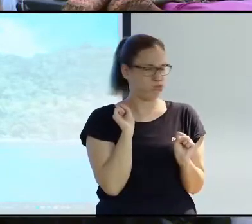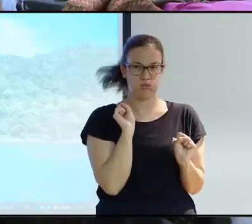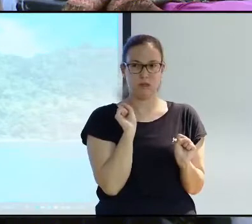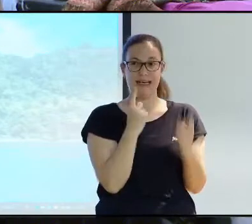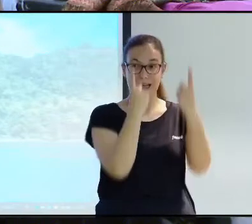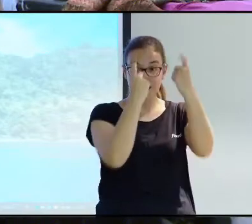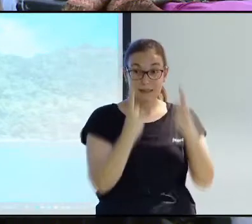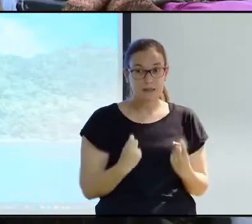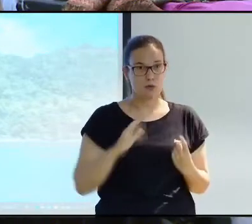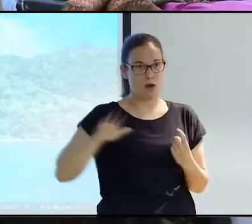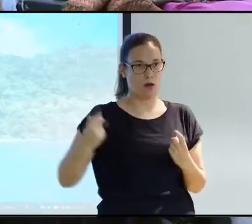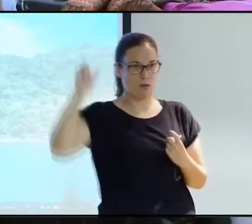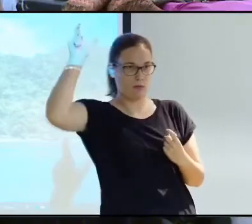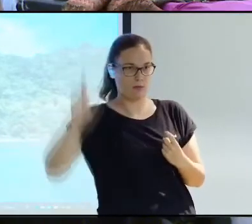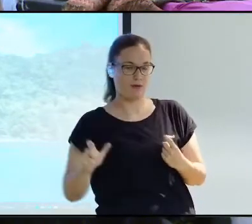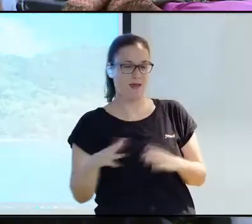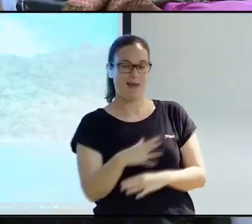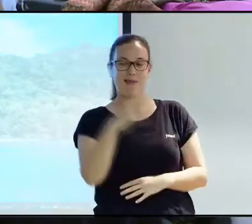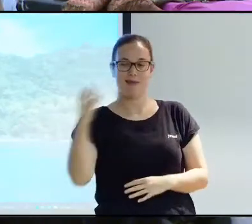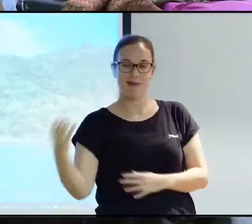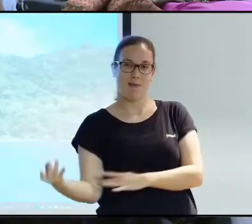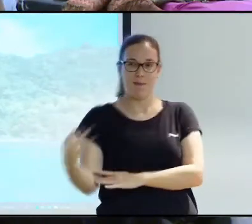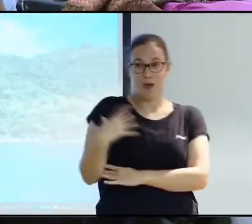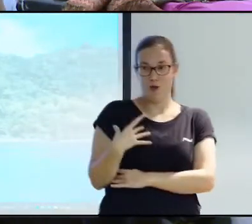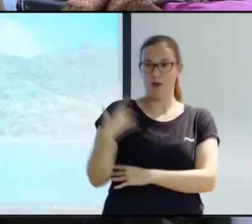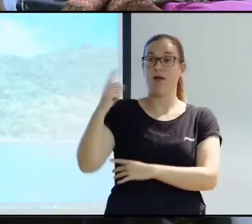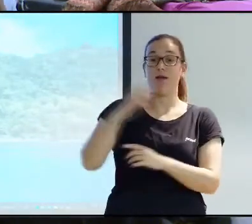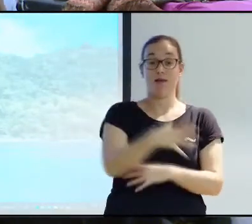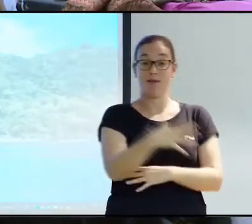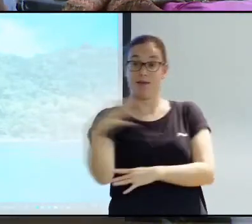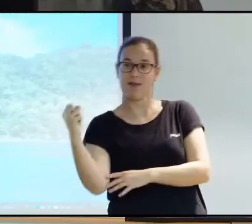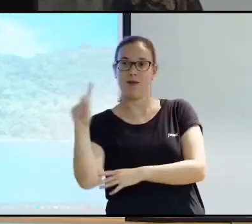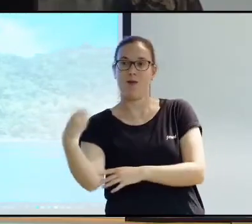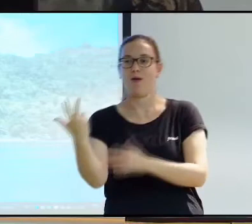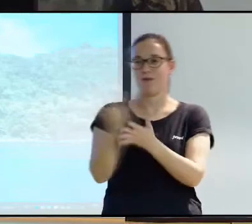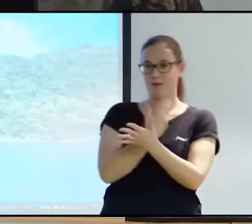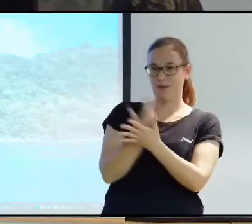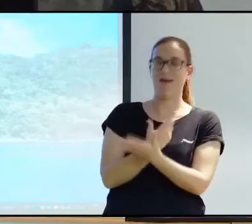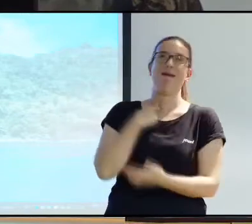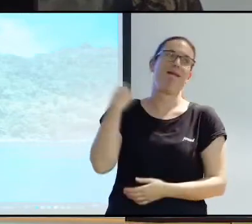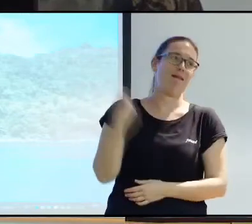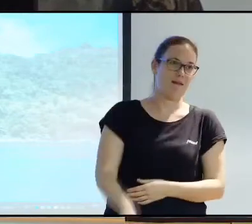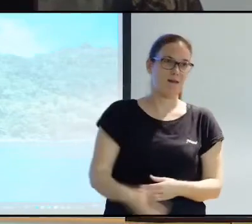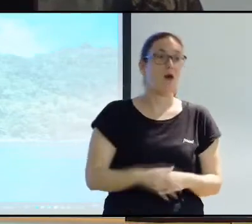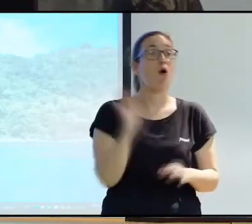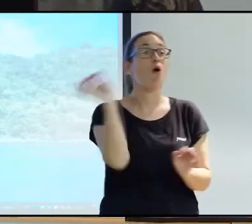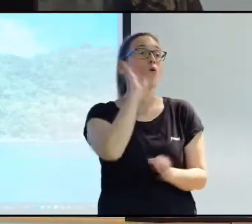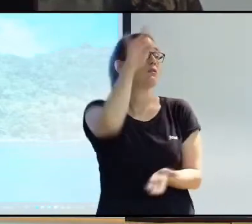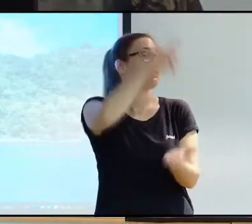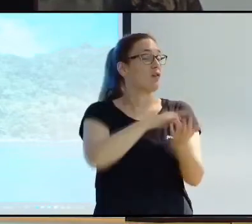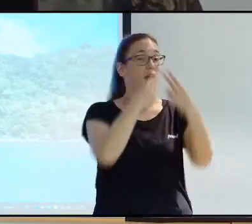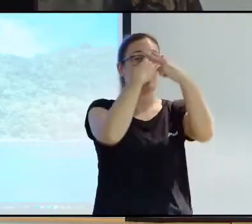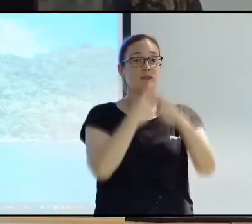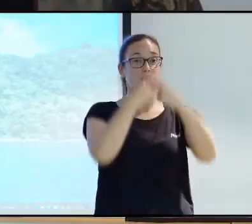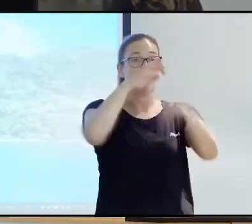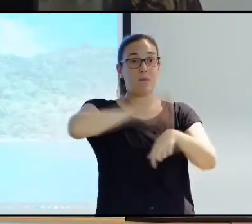is very difficult for me to understand. I will need someone that will understand this better than I, and will know how to apply this. And if we need to have a